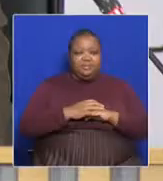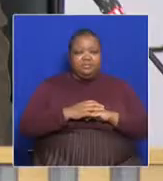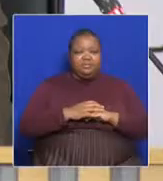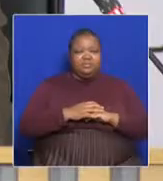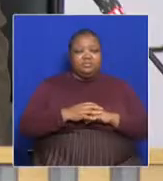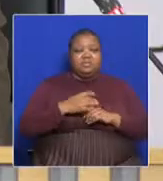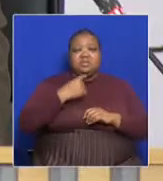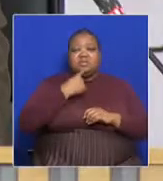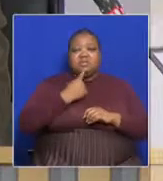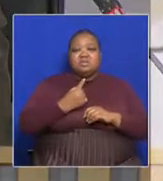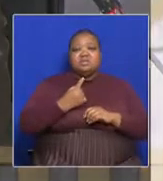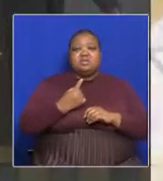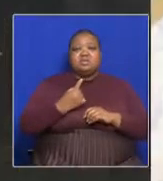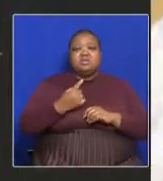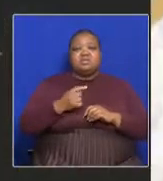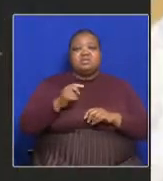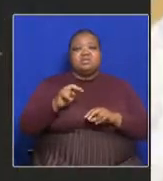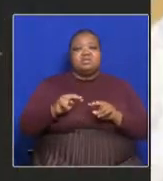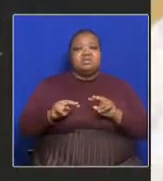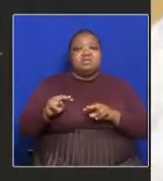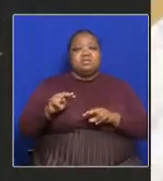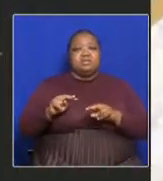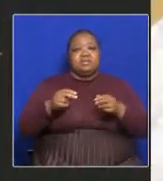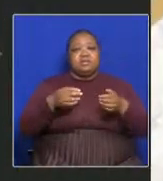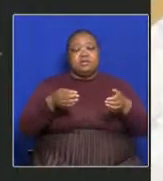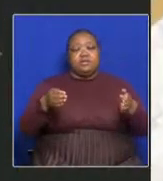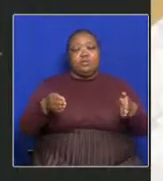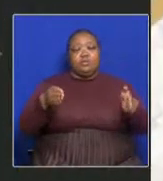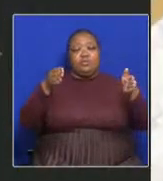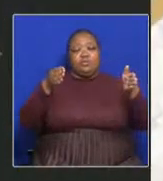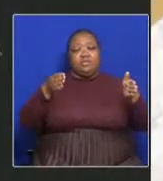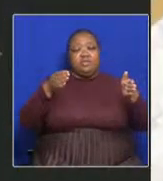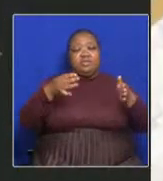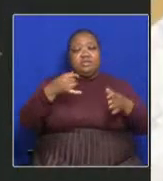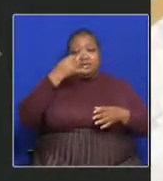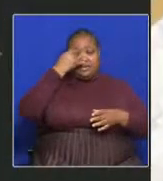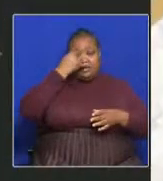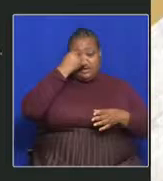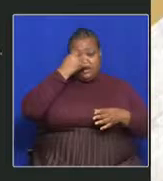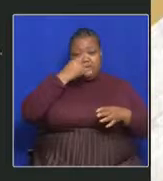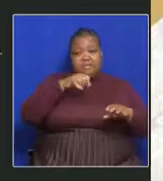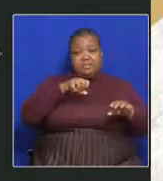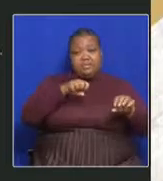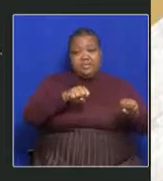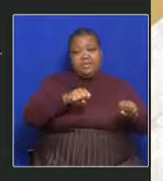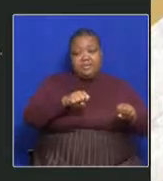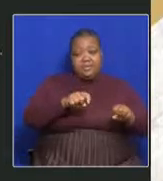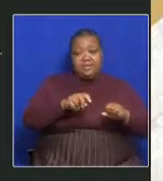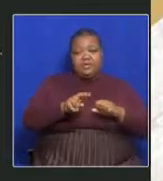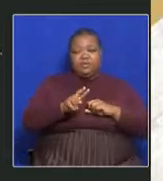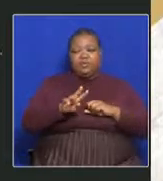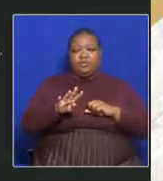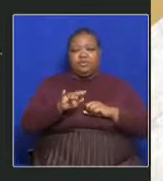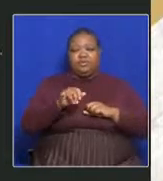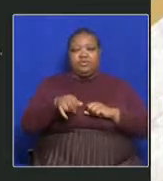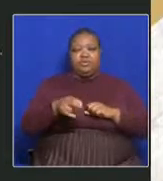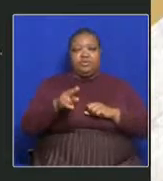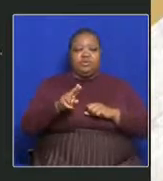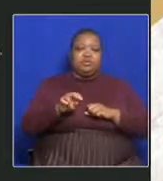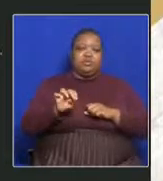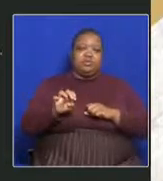attended the inspection of the container that was found with drugs at the CHC warehouse depot on the 24th of June 2021,